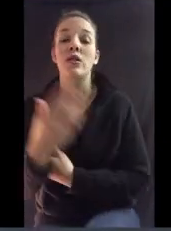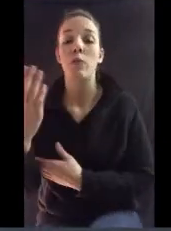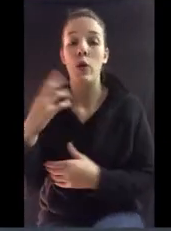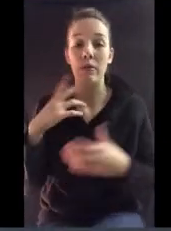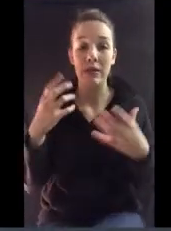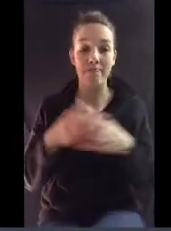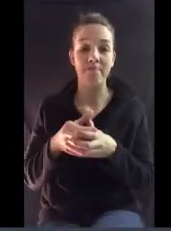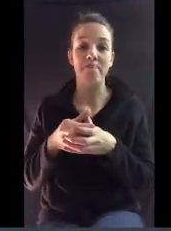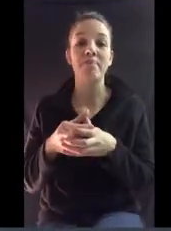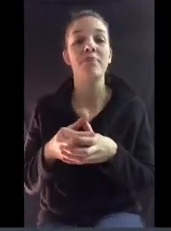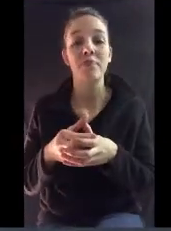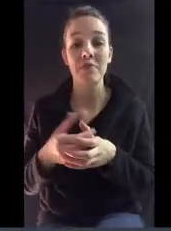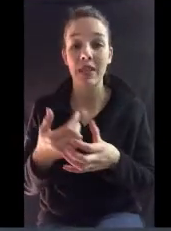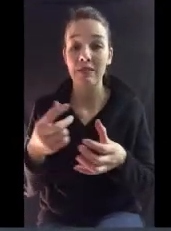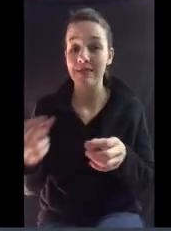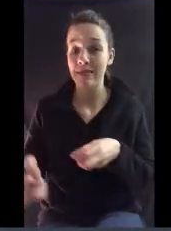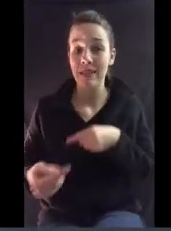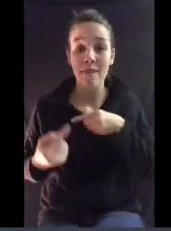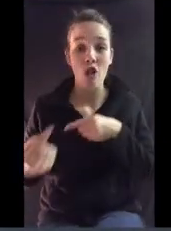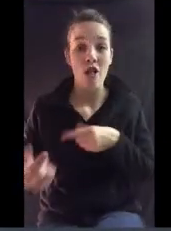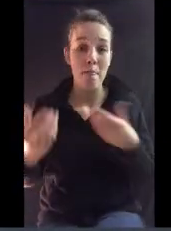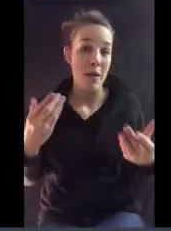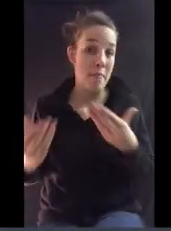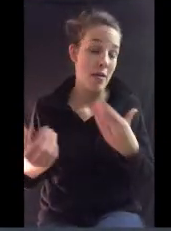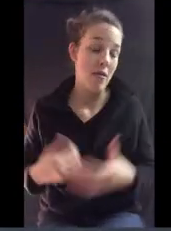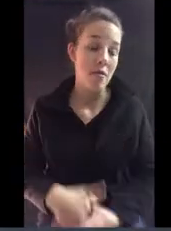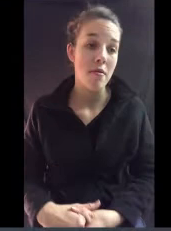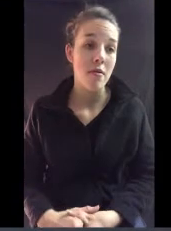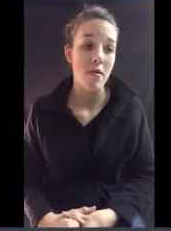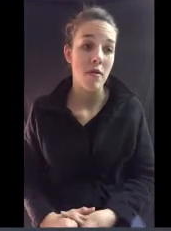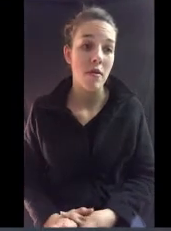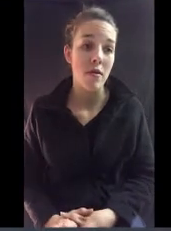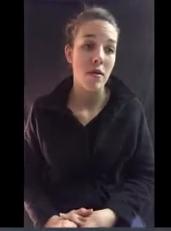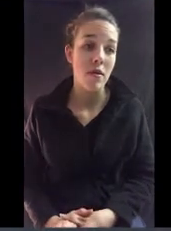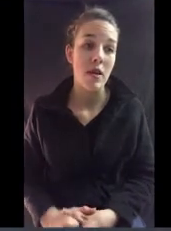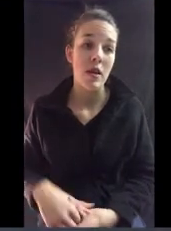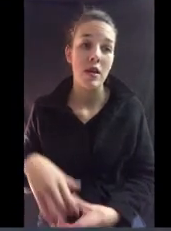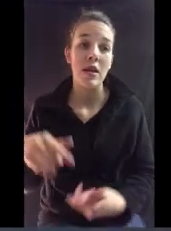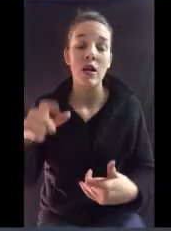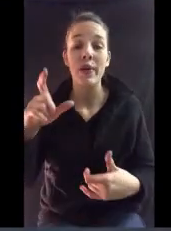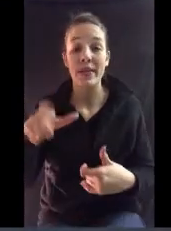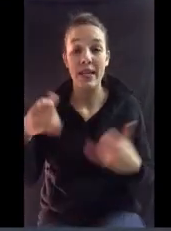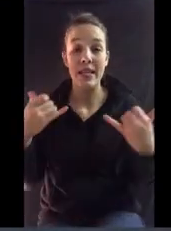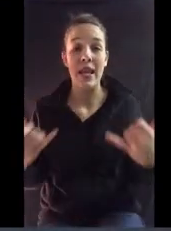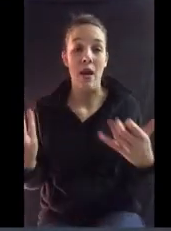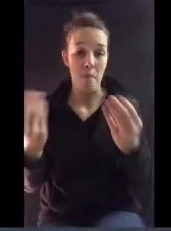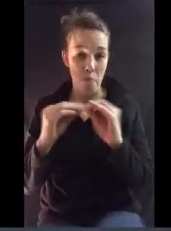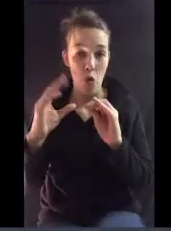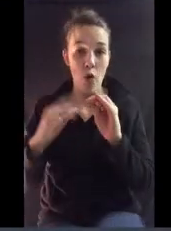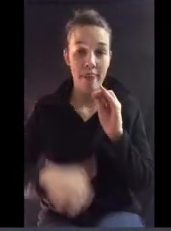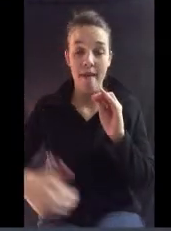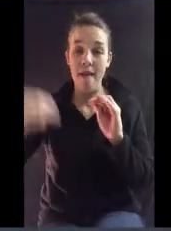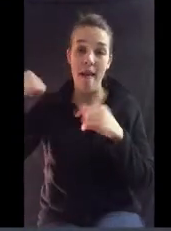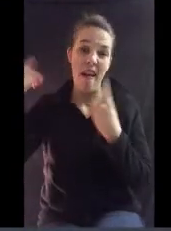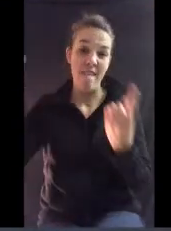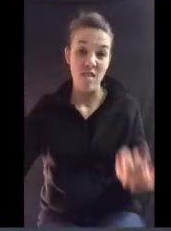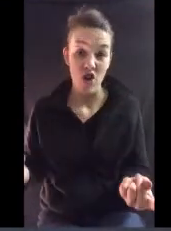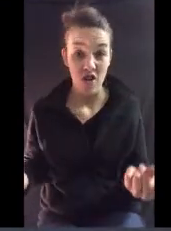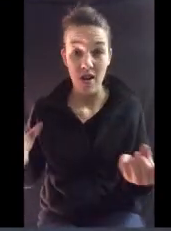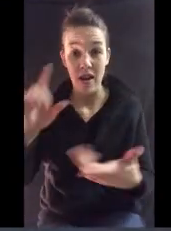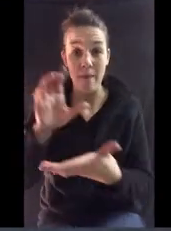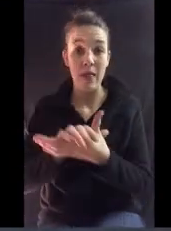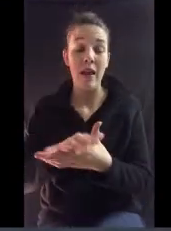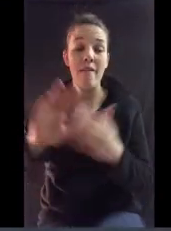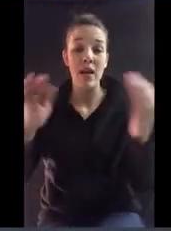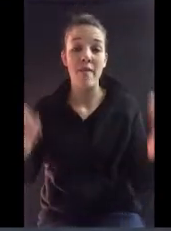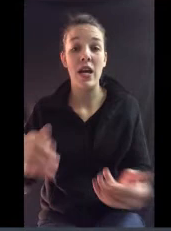This morning as we gather, as difficult as it may be, yet need now more